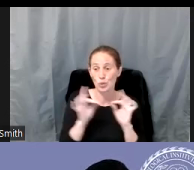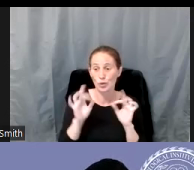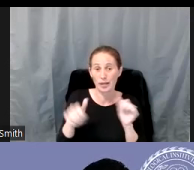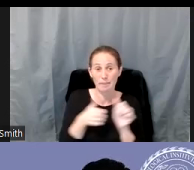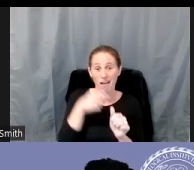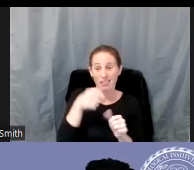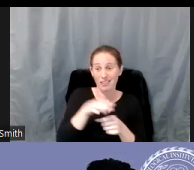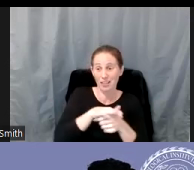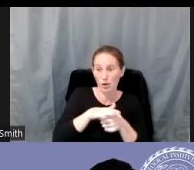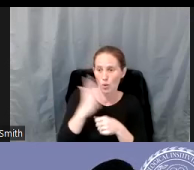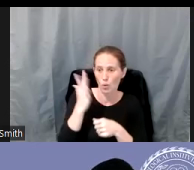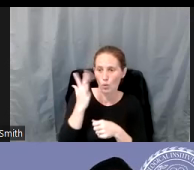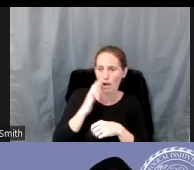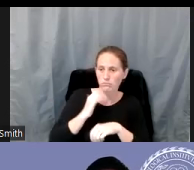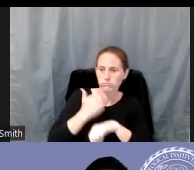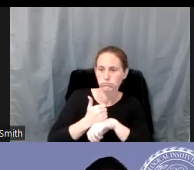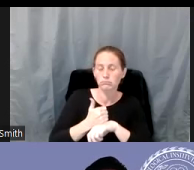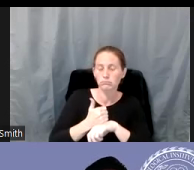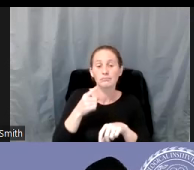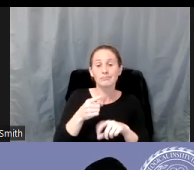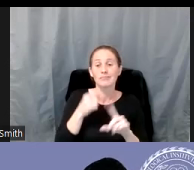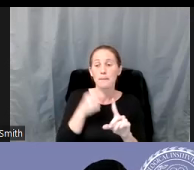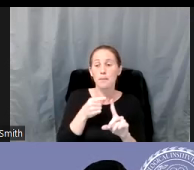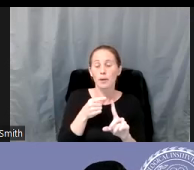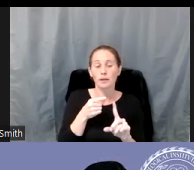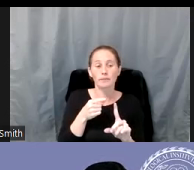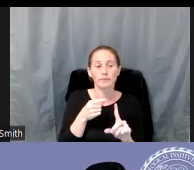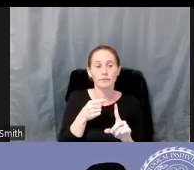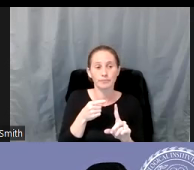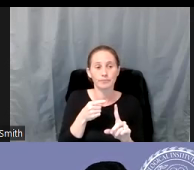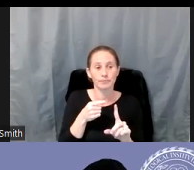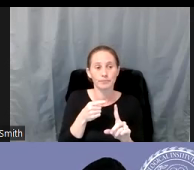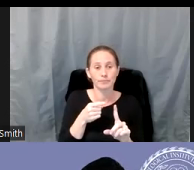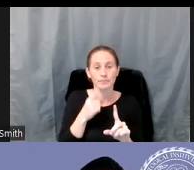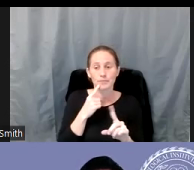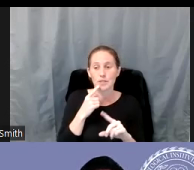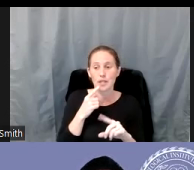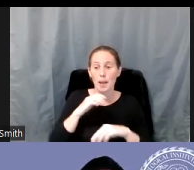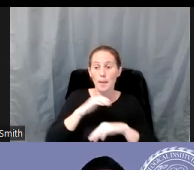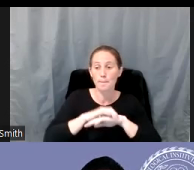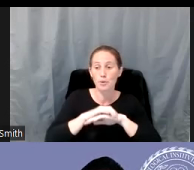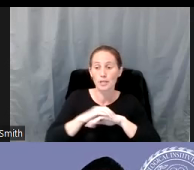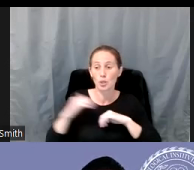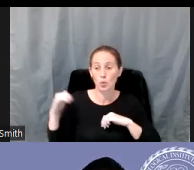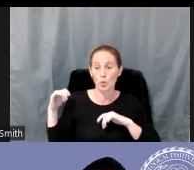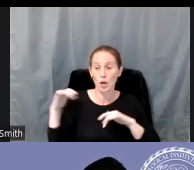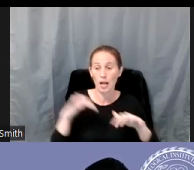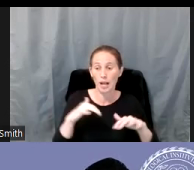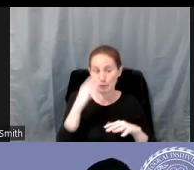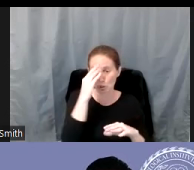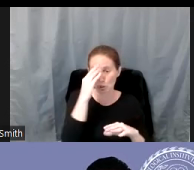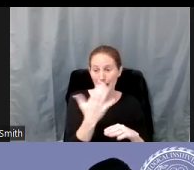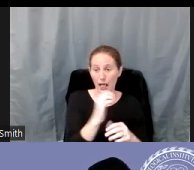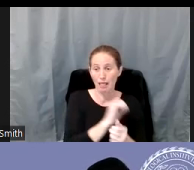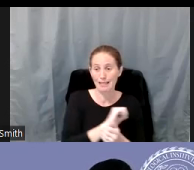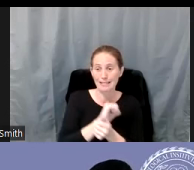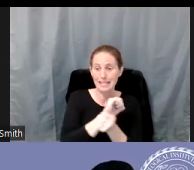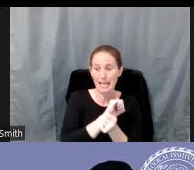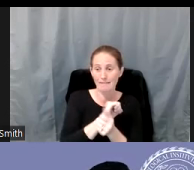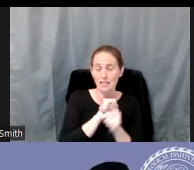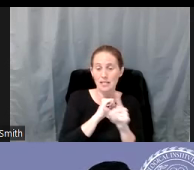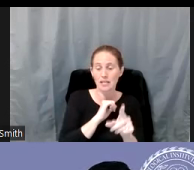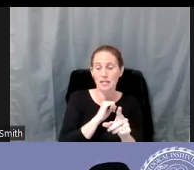and why it was commemorated was that at the point at which the British were coming to tell enslaved maroons, sorry,